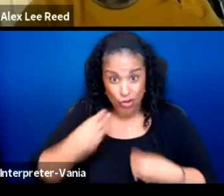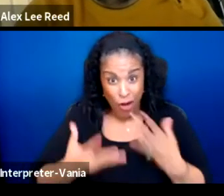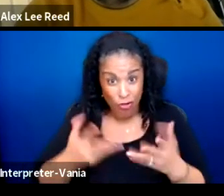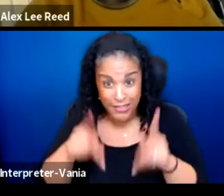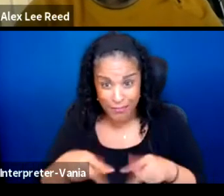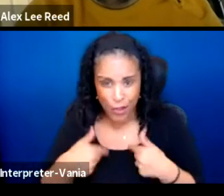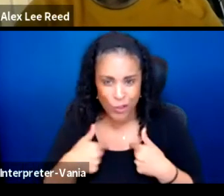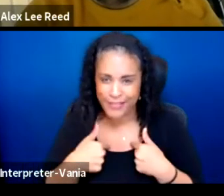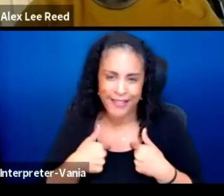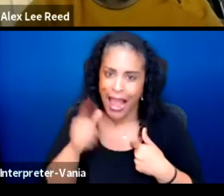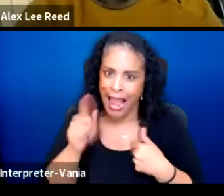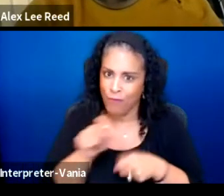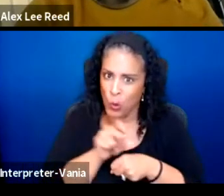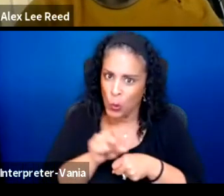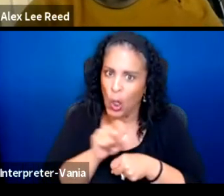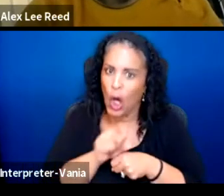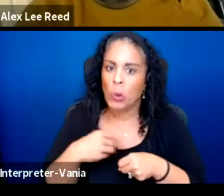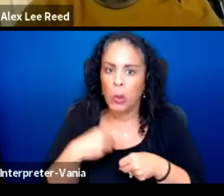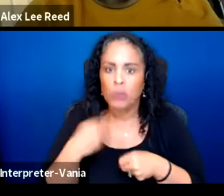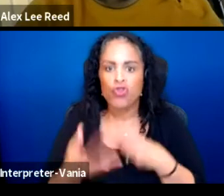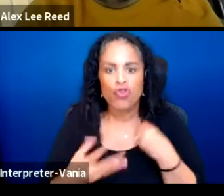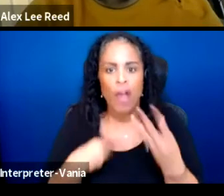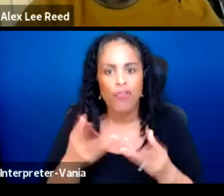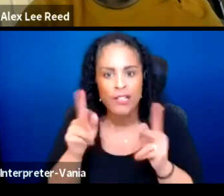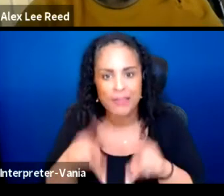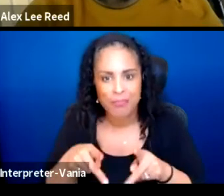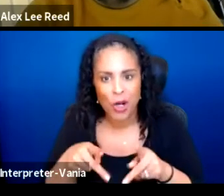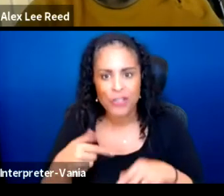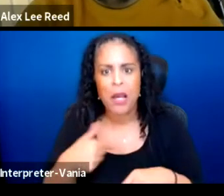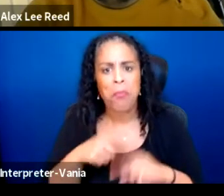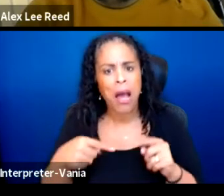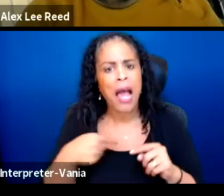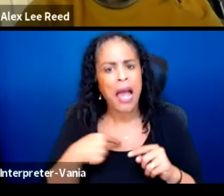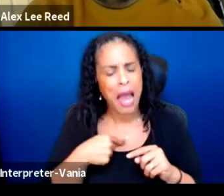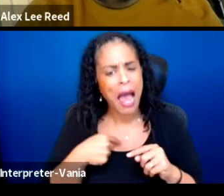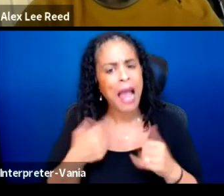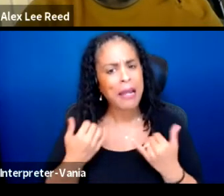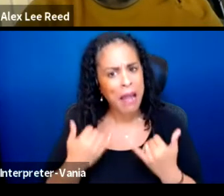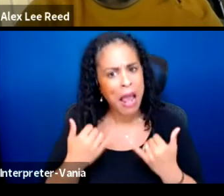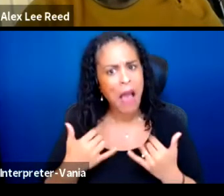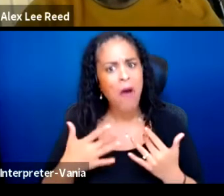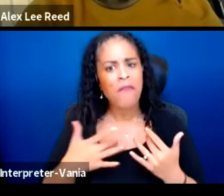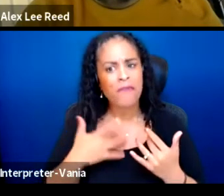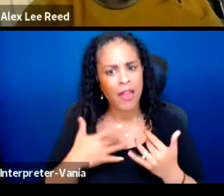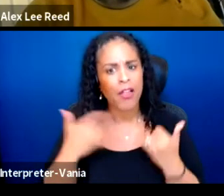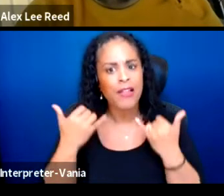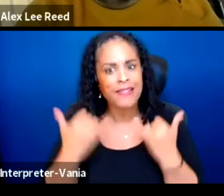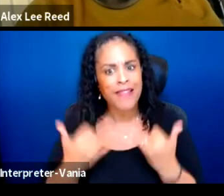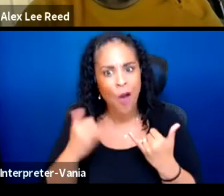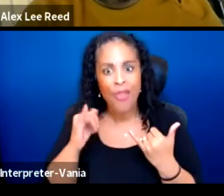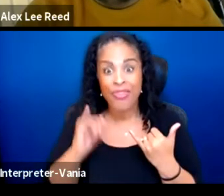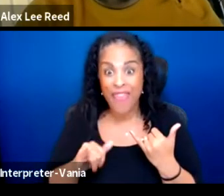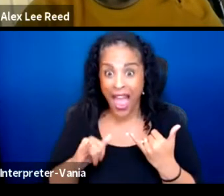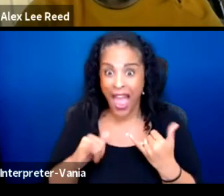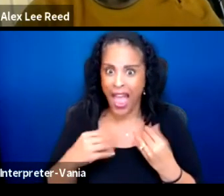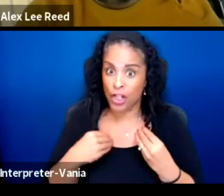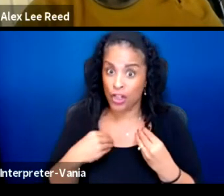I have to work at being generous, but I'm starting to feel now that the generosity